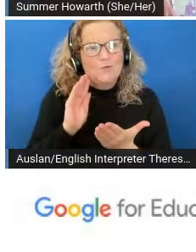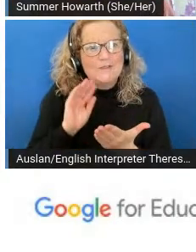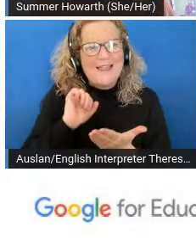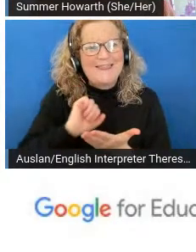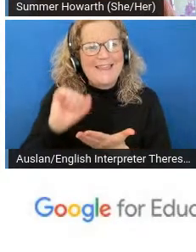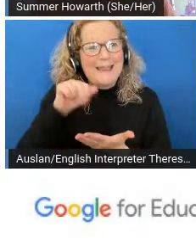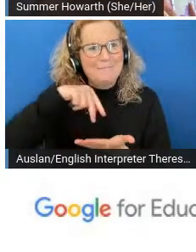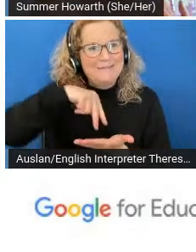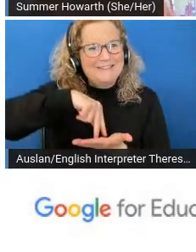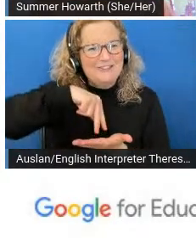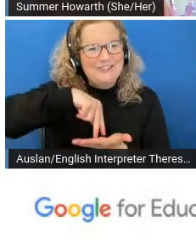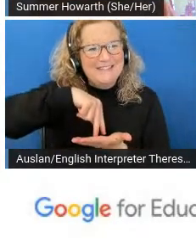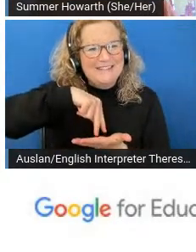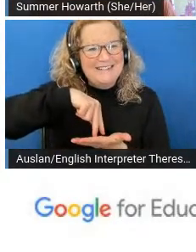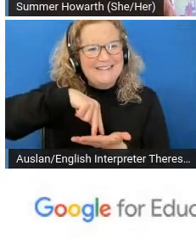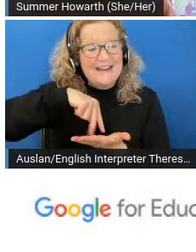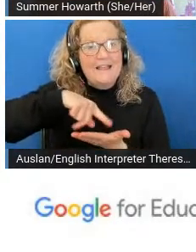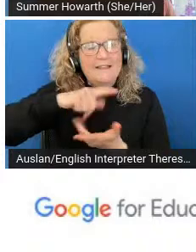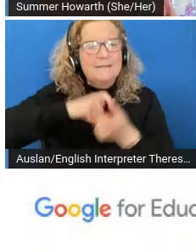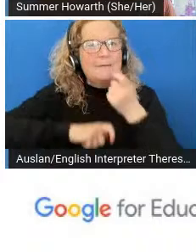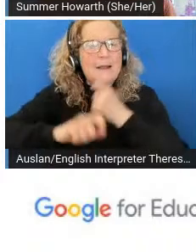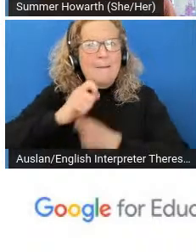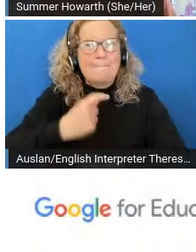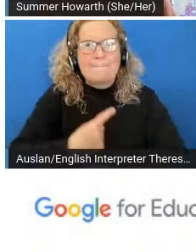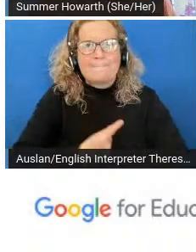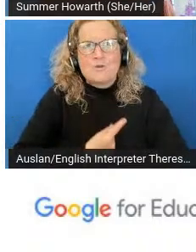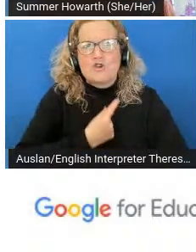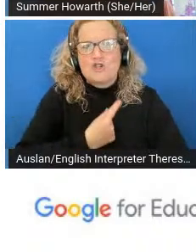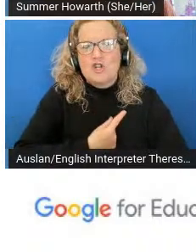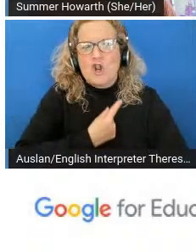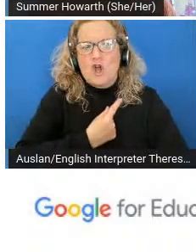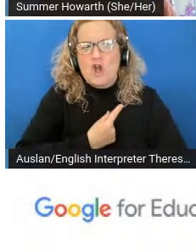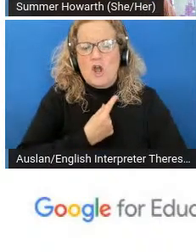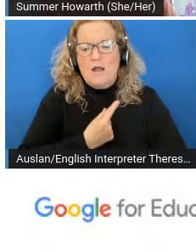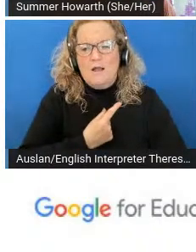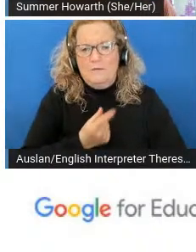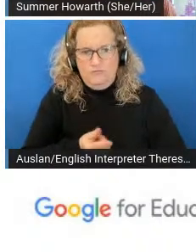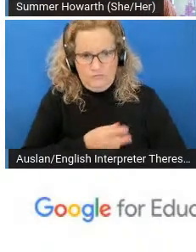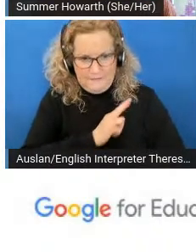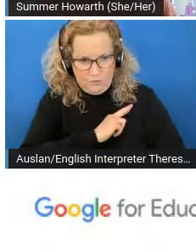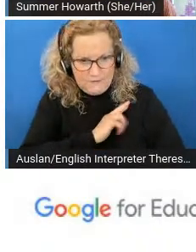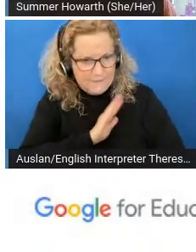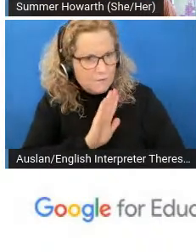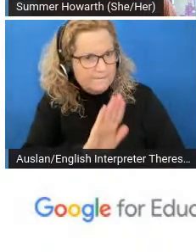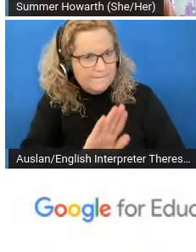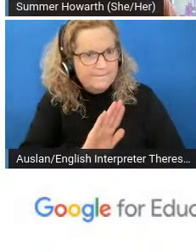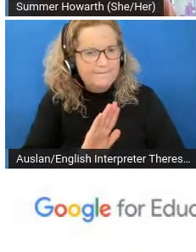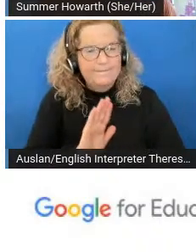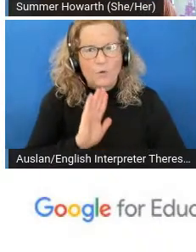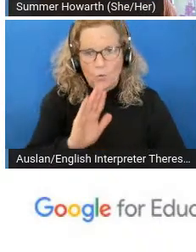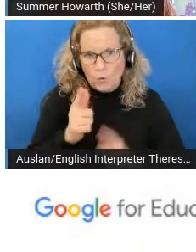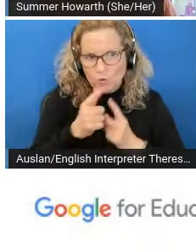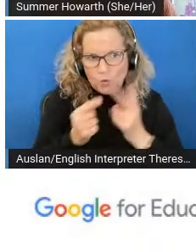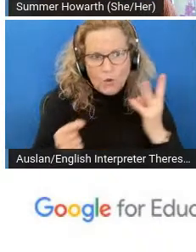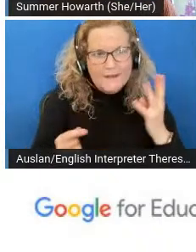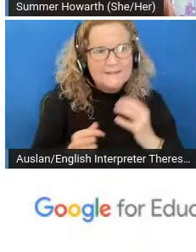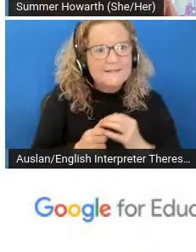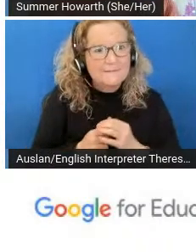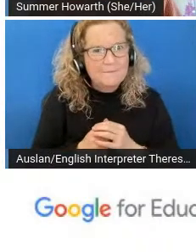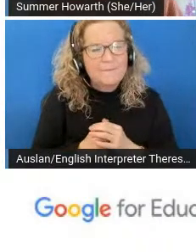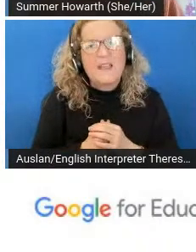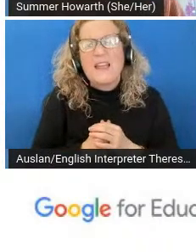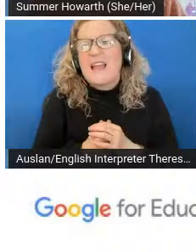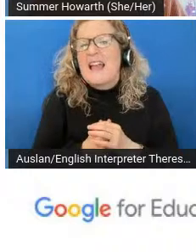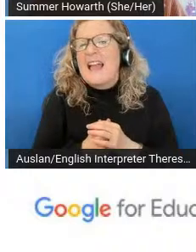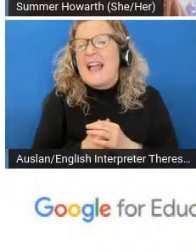sort of deeply personalized, it's got that responsibility in there, it's got that choice. And to be able to then also kind